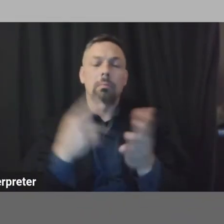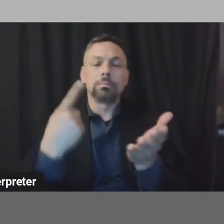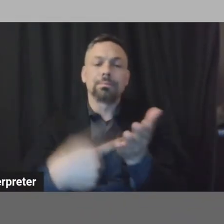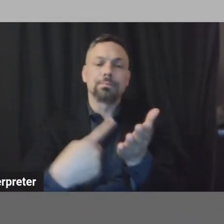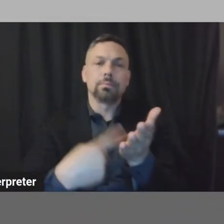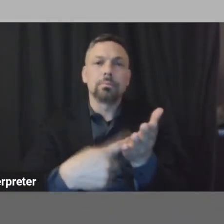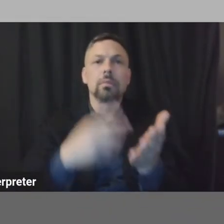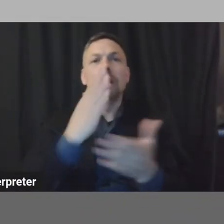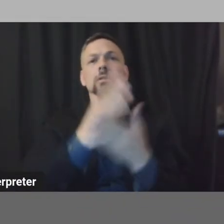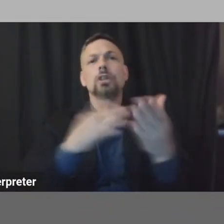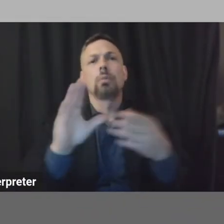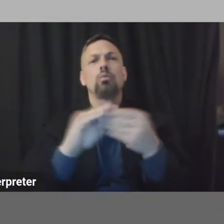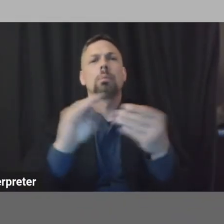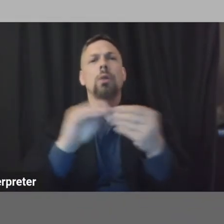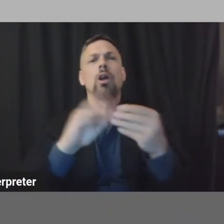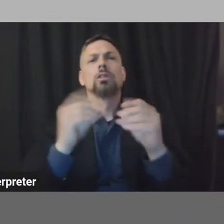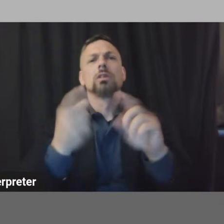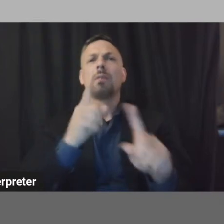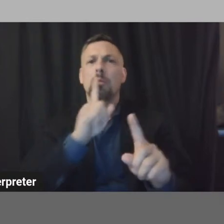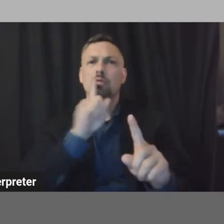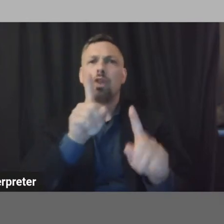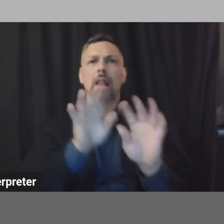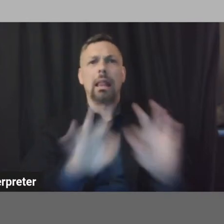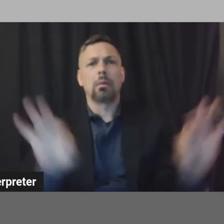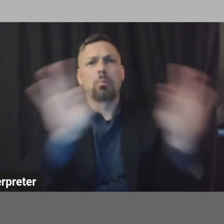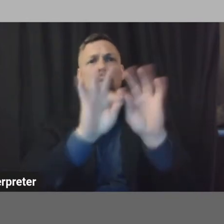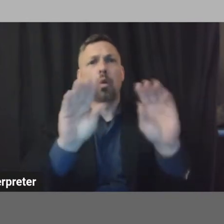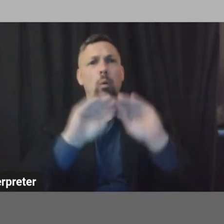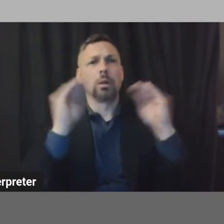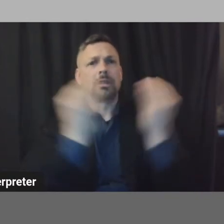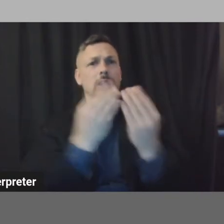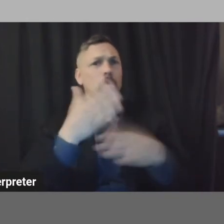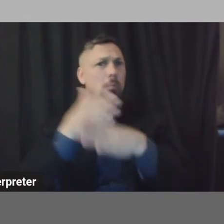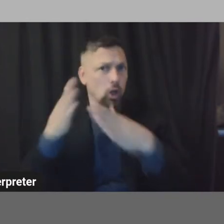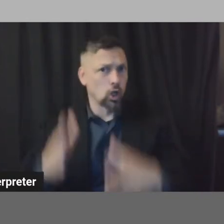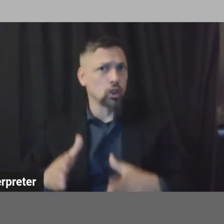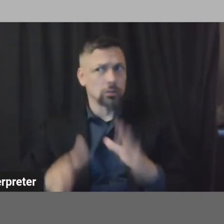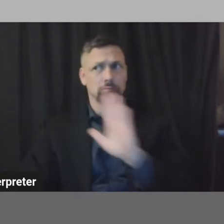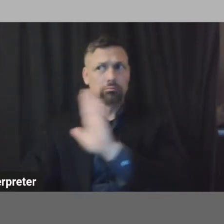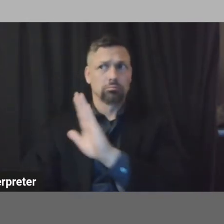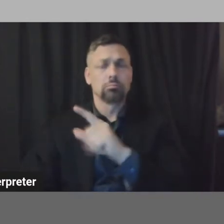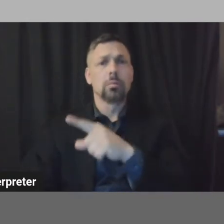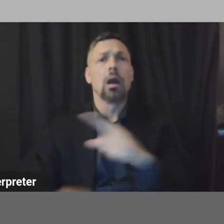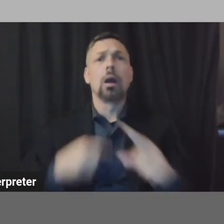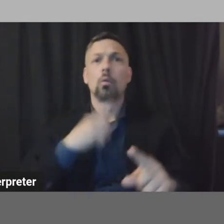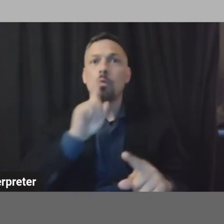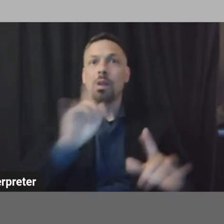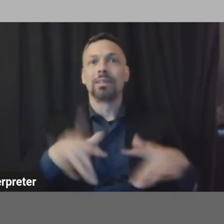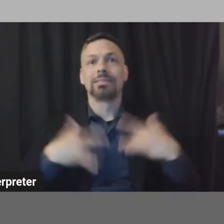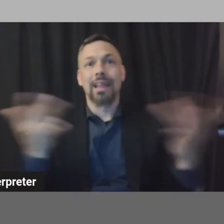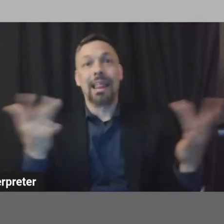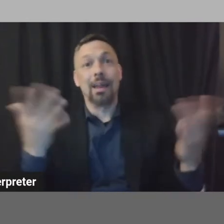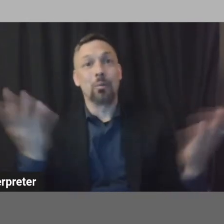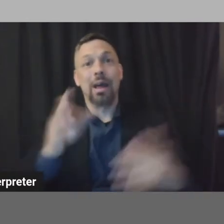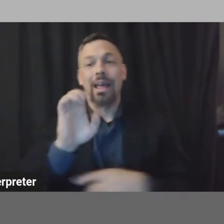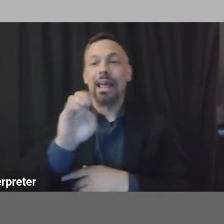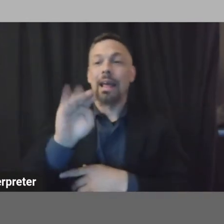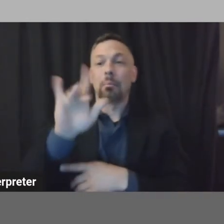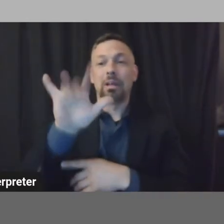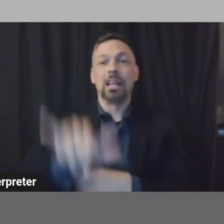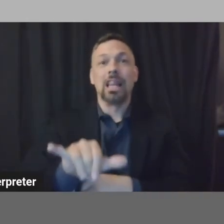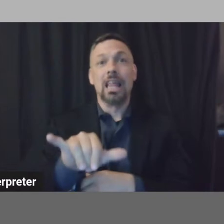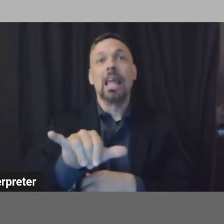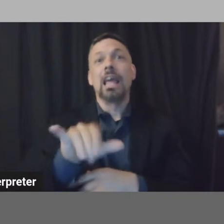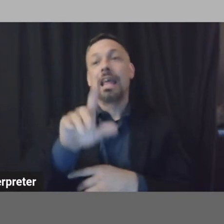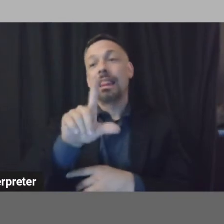some remarks from a really important organizational partner of ours. I'm really delighted that Emily Jiaming Lee is able